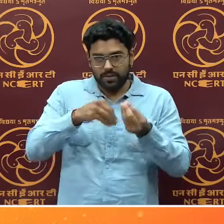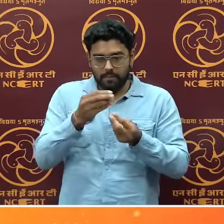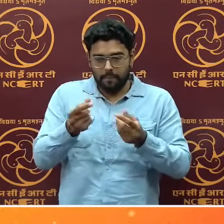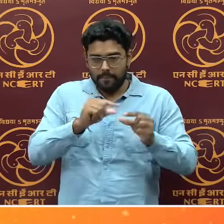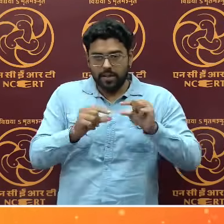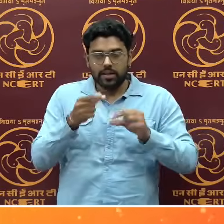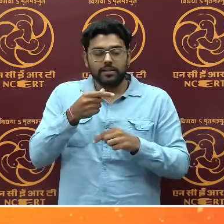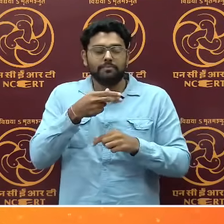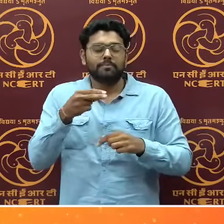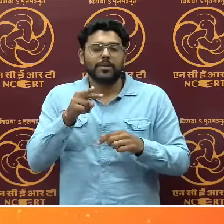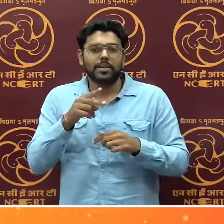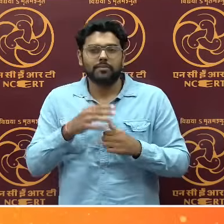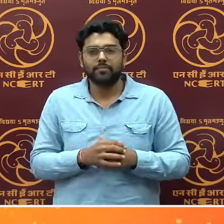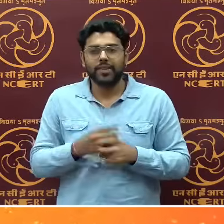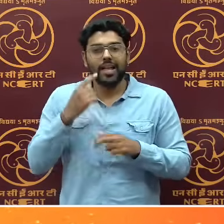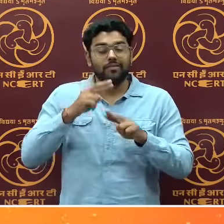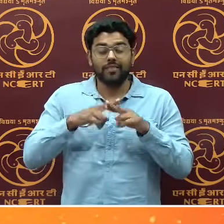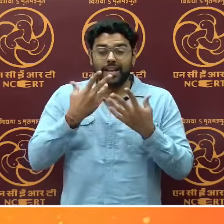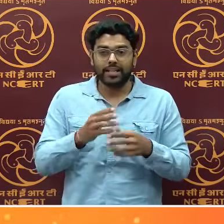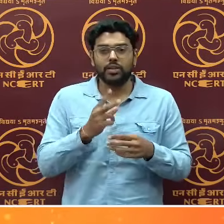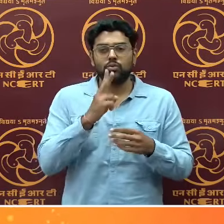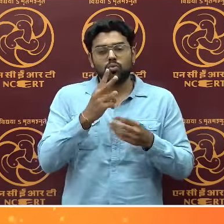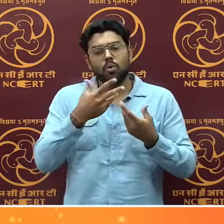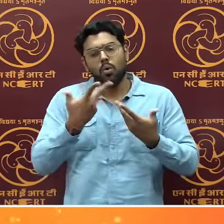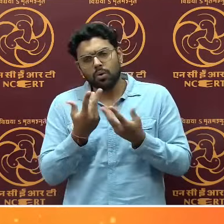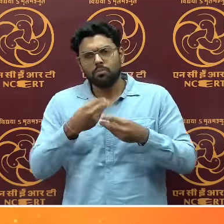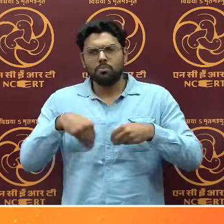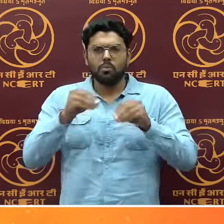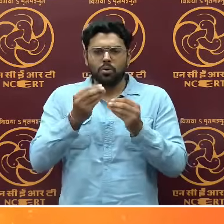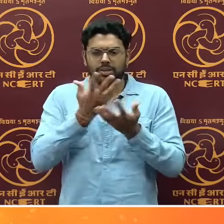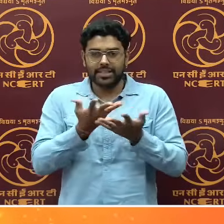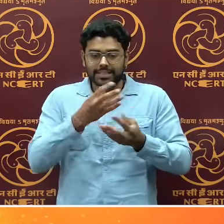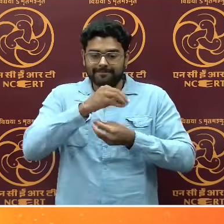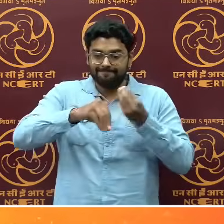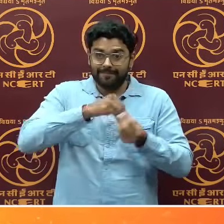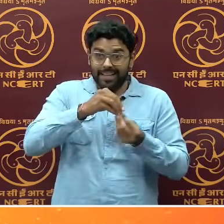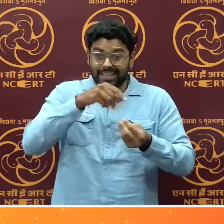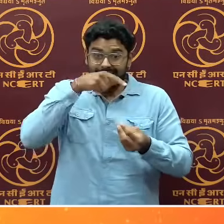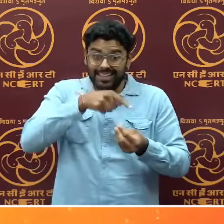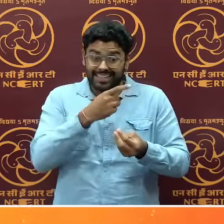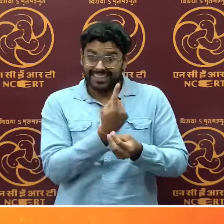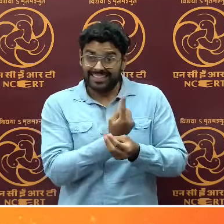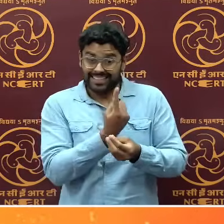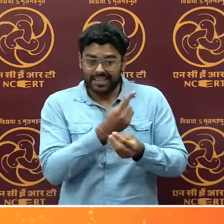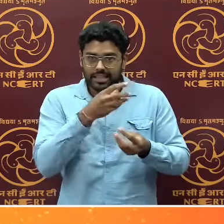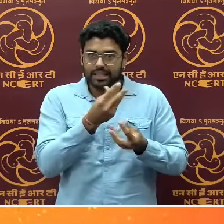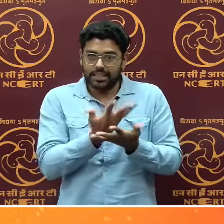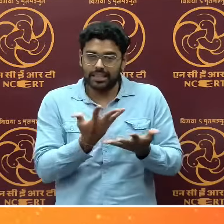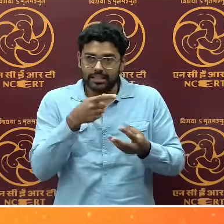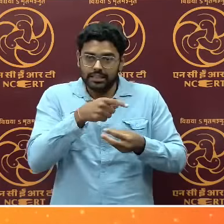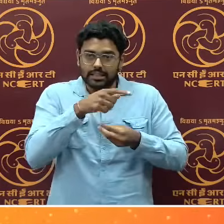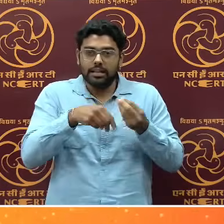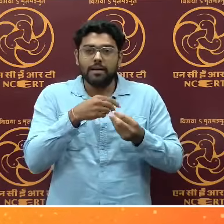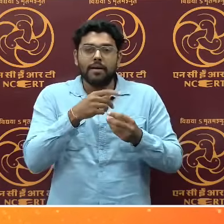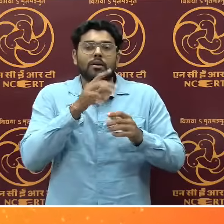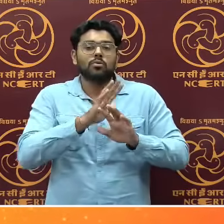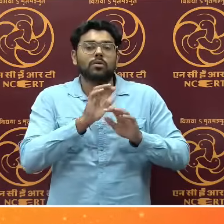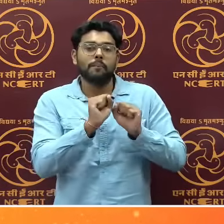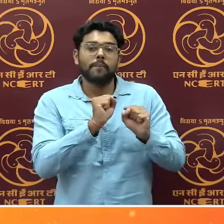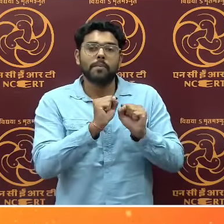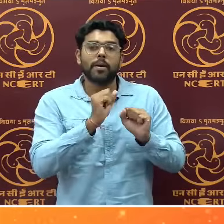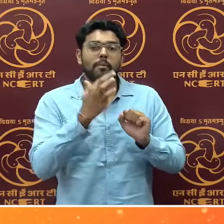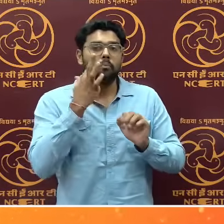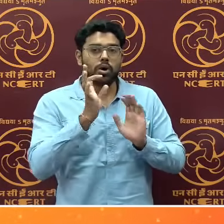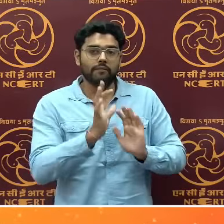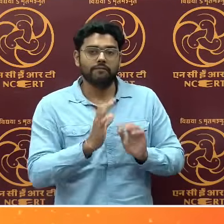them? When two or more substances are mixed, where each substance retain its property. Okay,